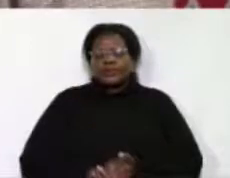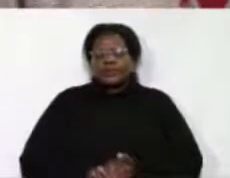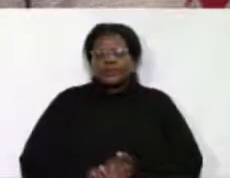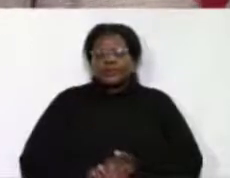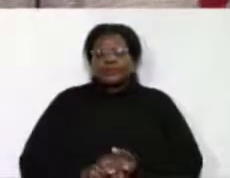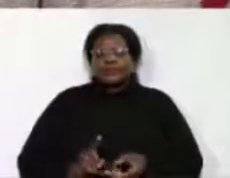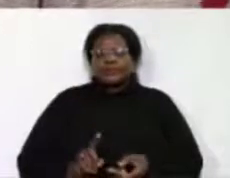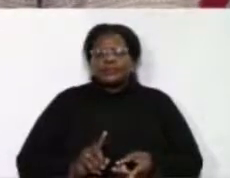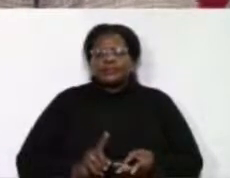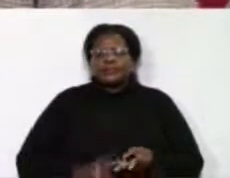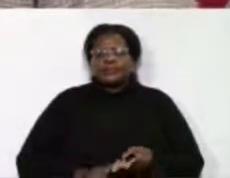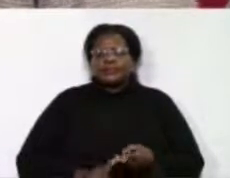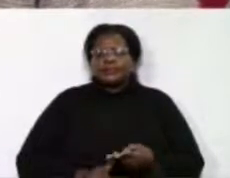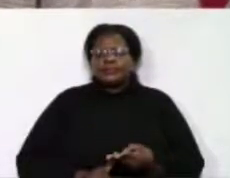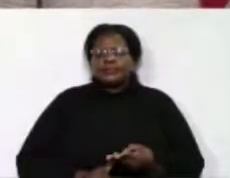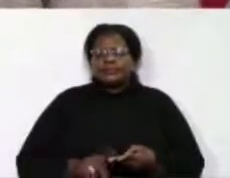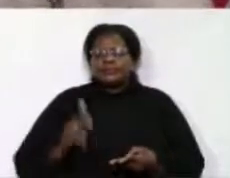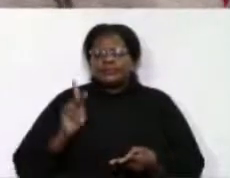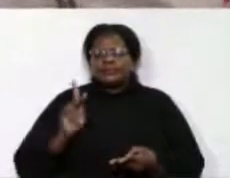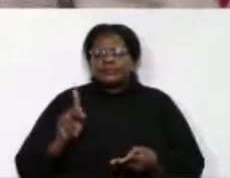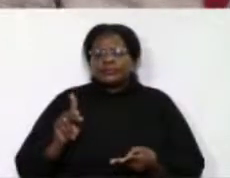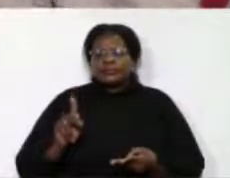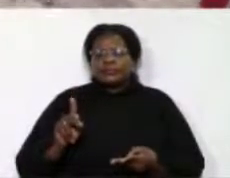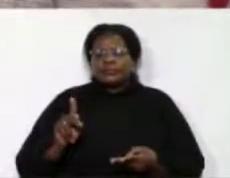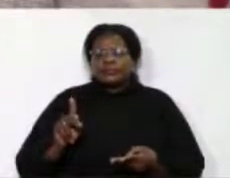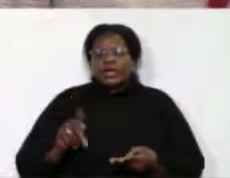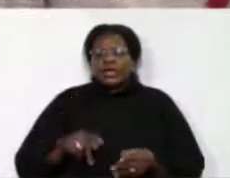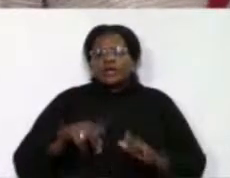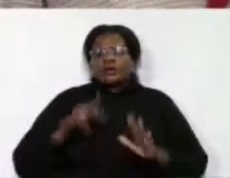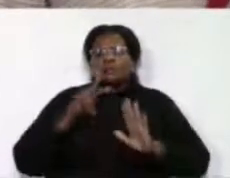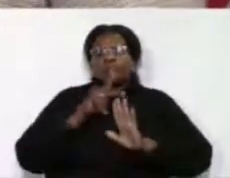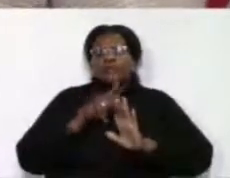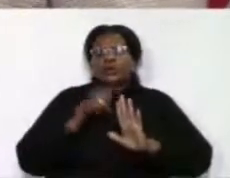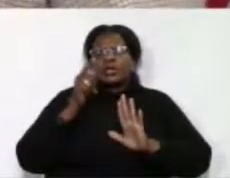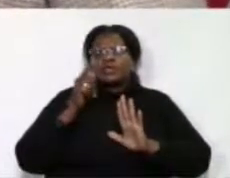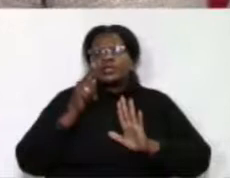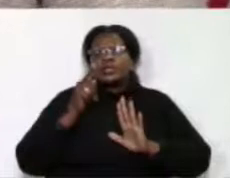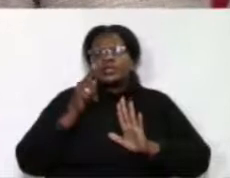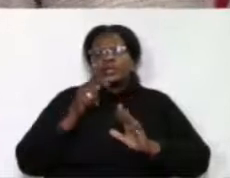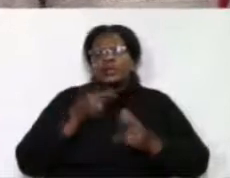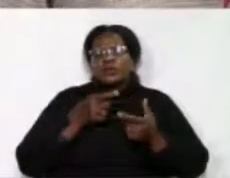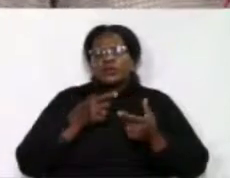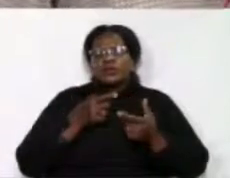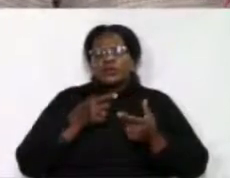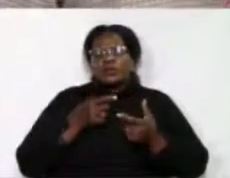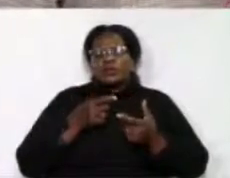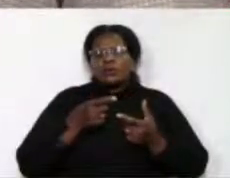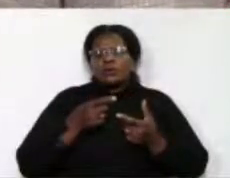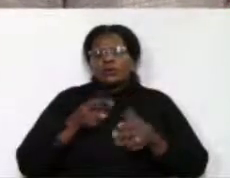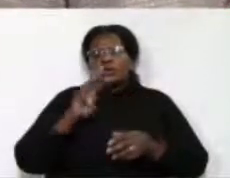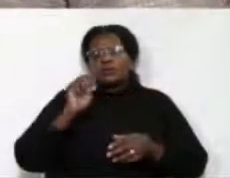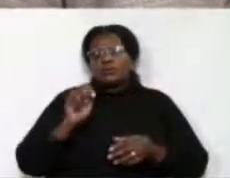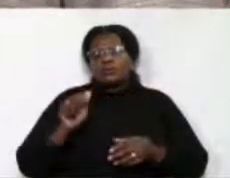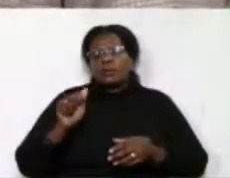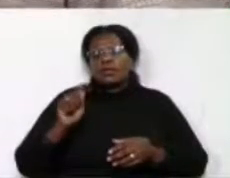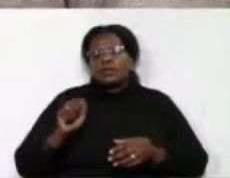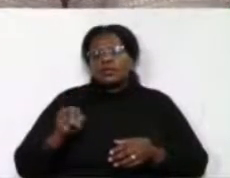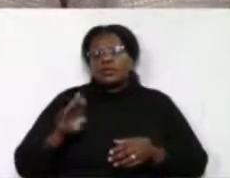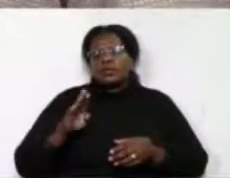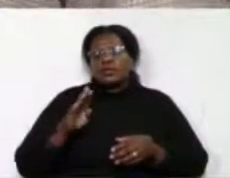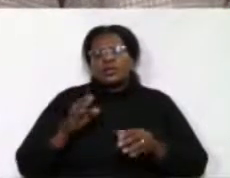we had an insurance maturity. We had an insurance policy that matured, and it gave us $100,000. So I know I'm still